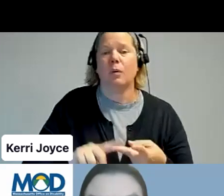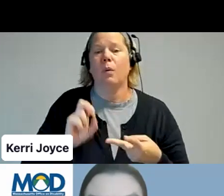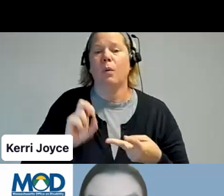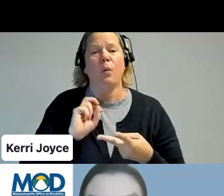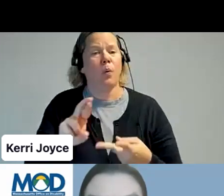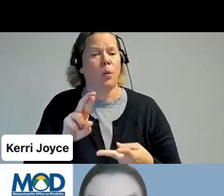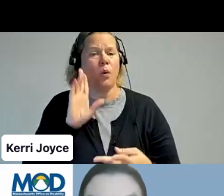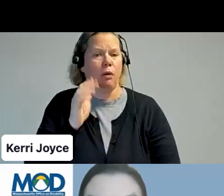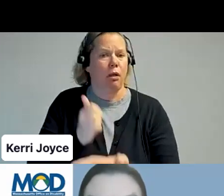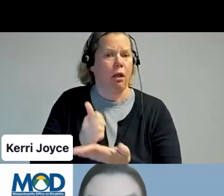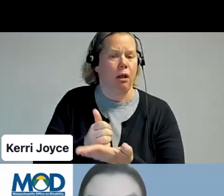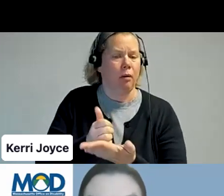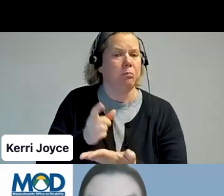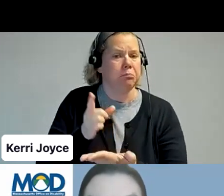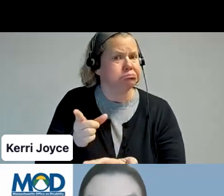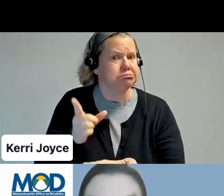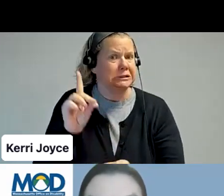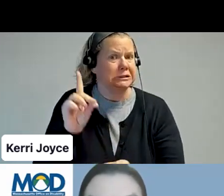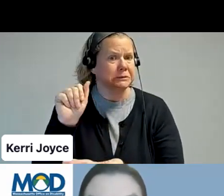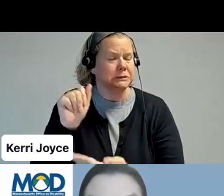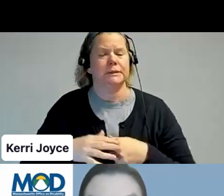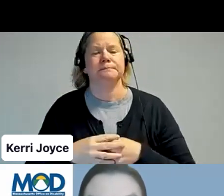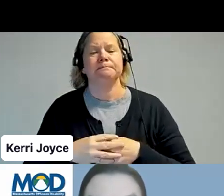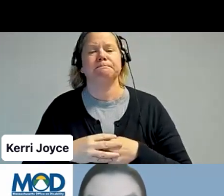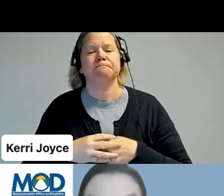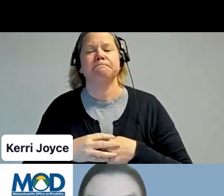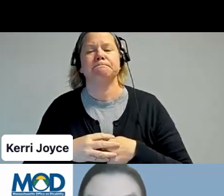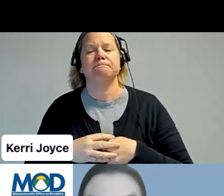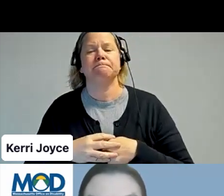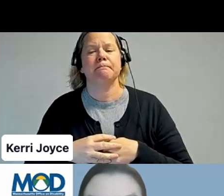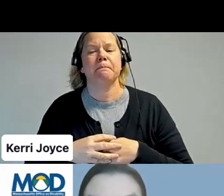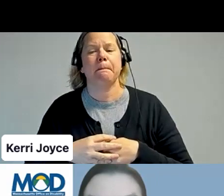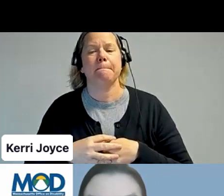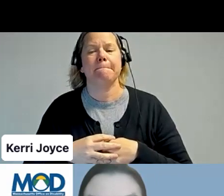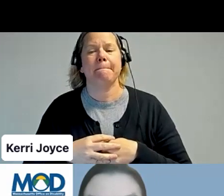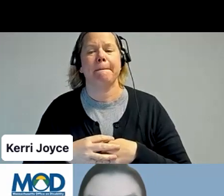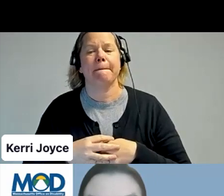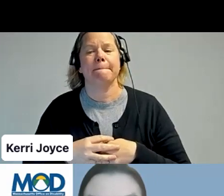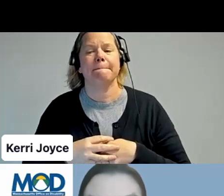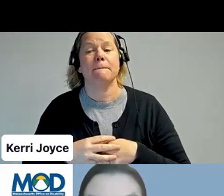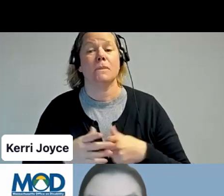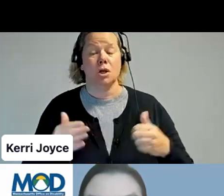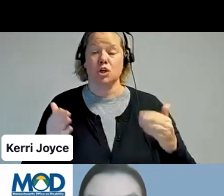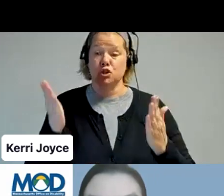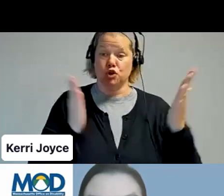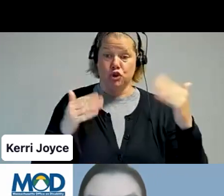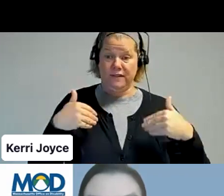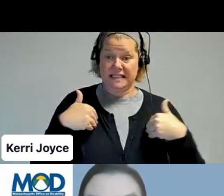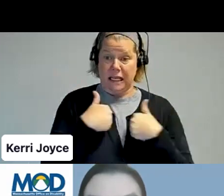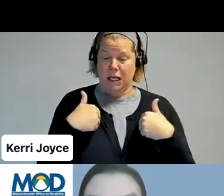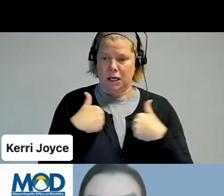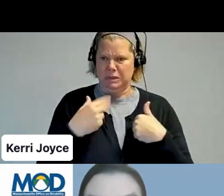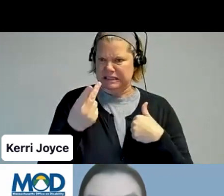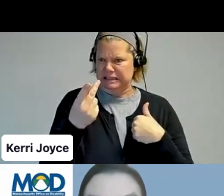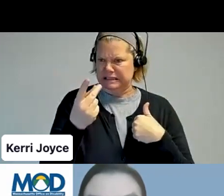disability. If you're not familiar with service animal tasks, a quick online